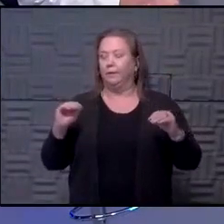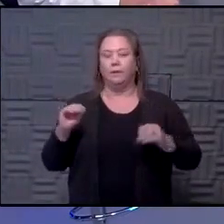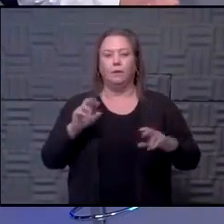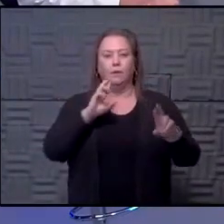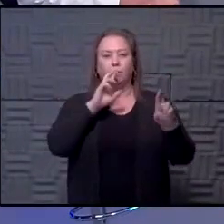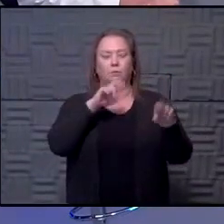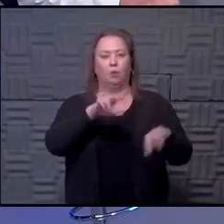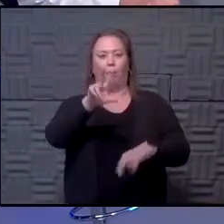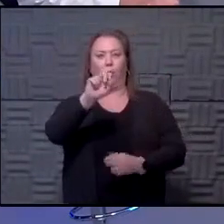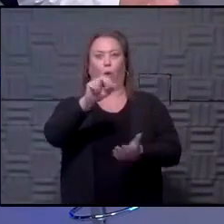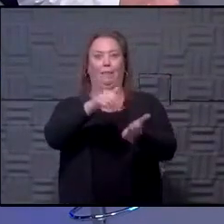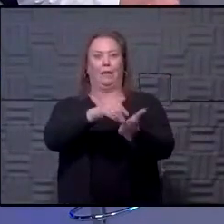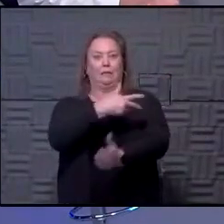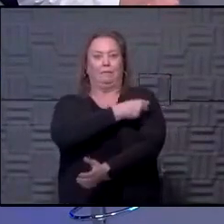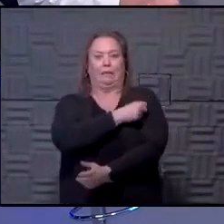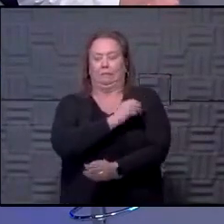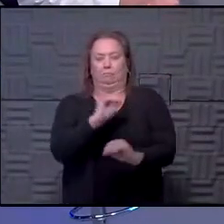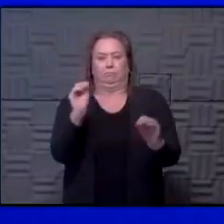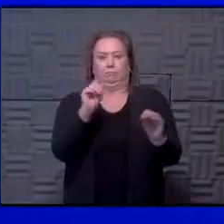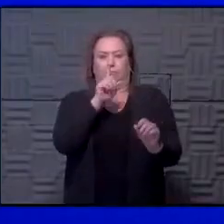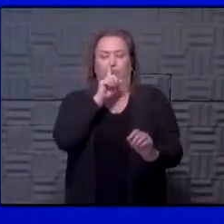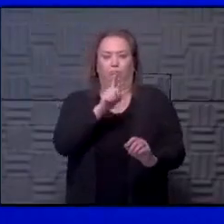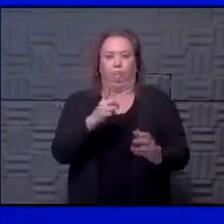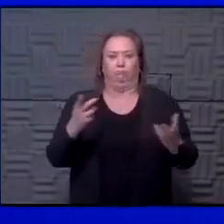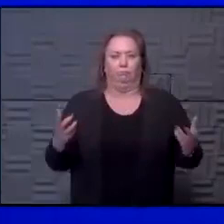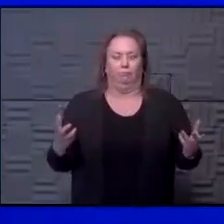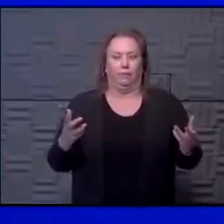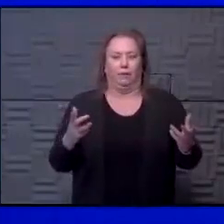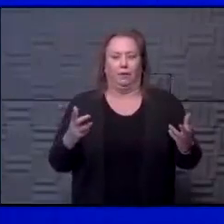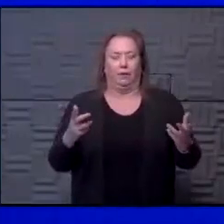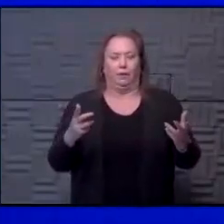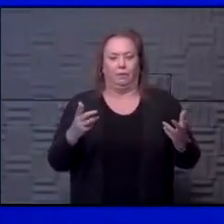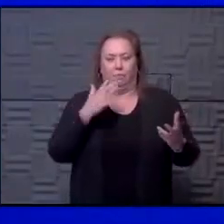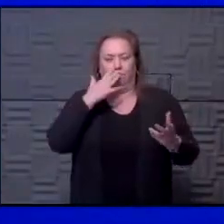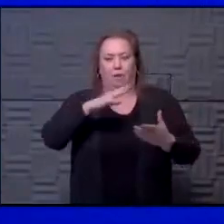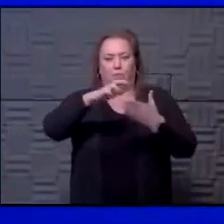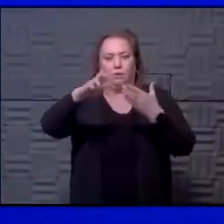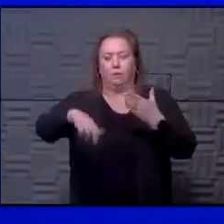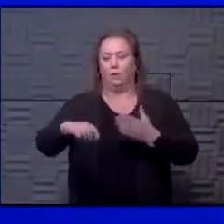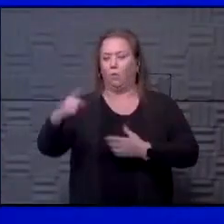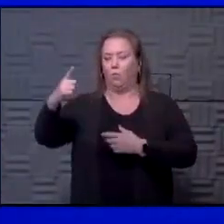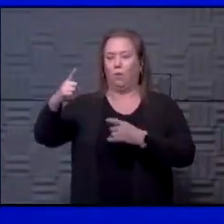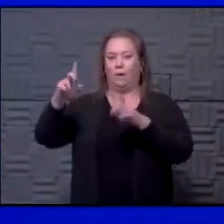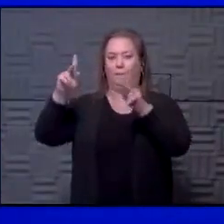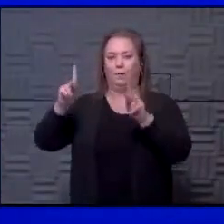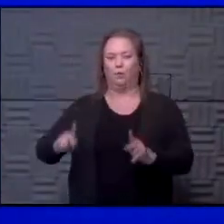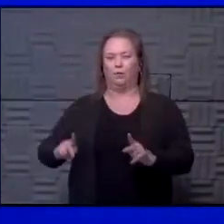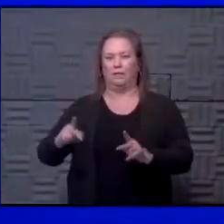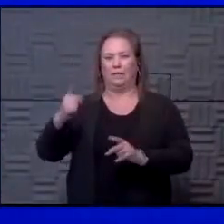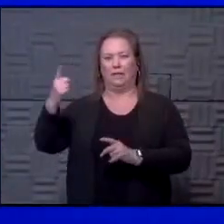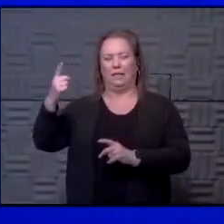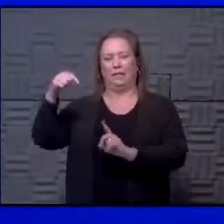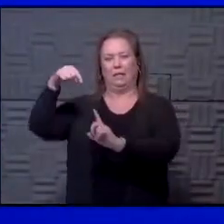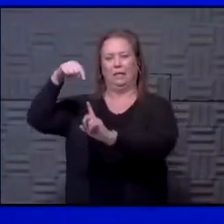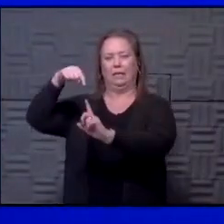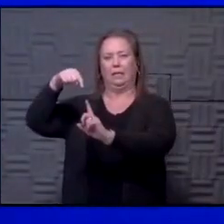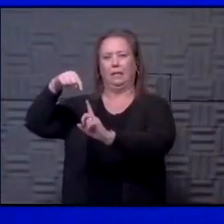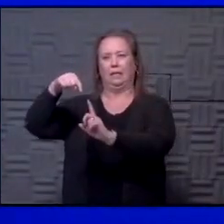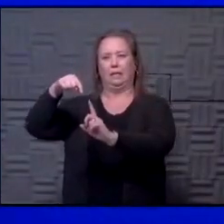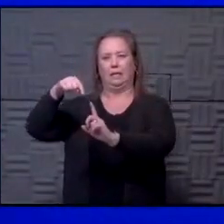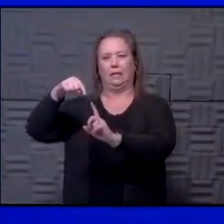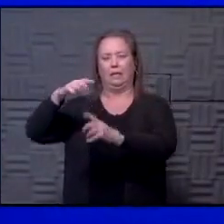was a report yesterday on our chief medical officer call of one person in one of the mass vaccination centers having